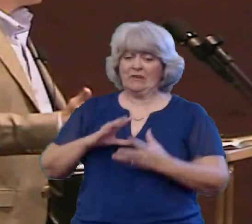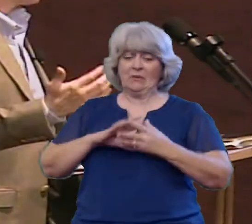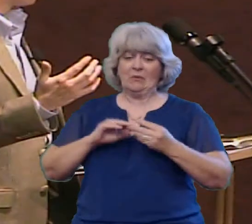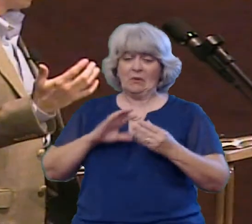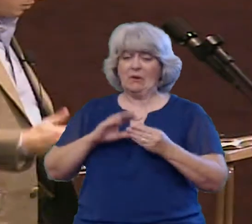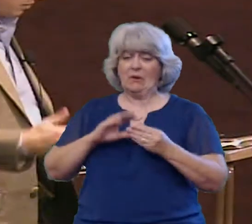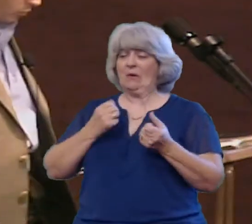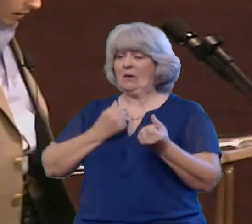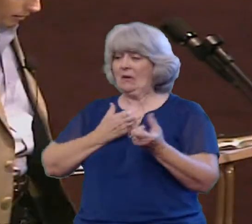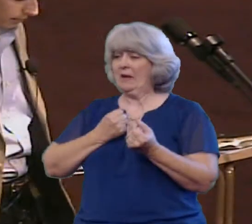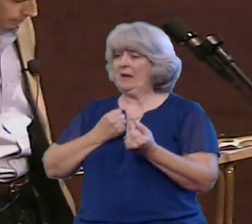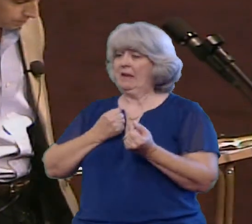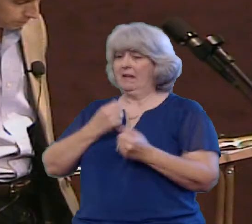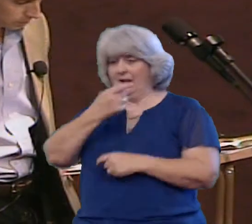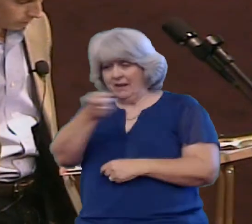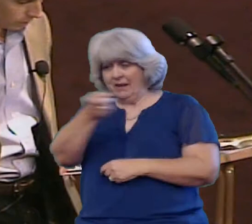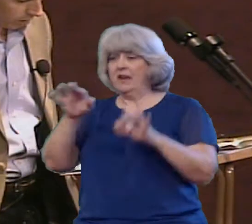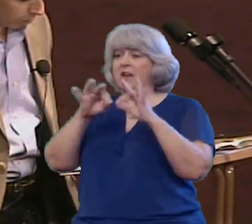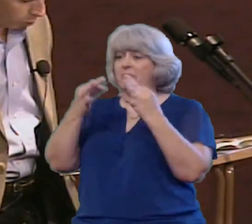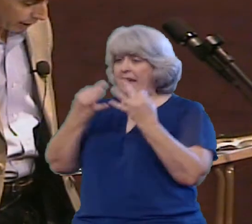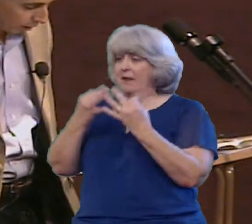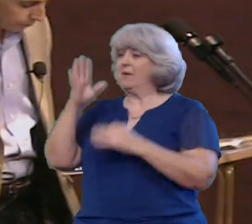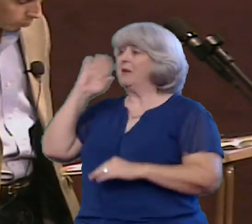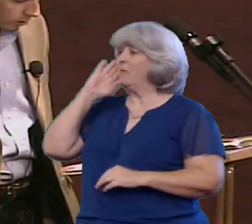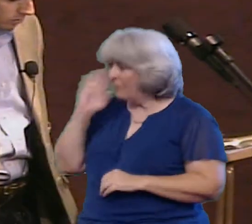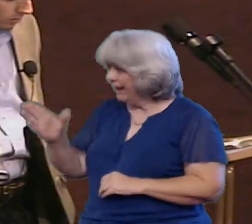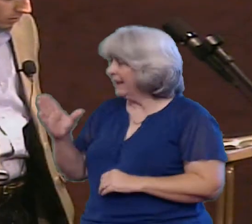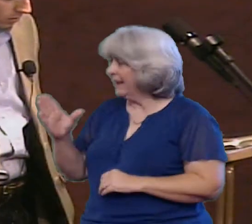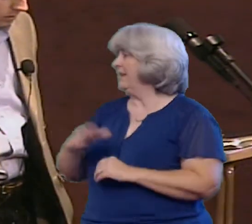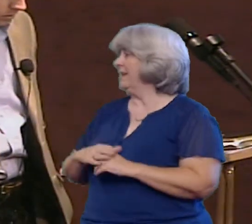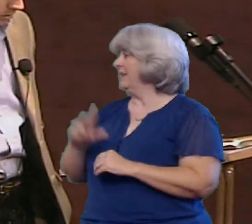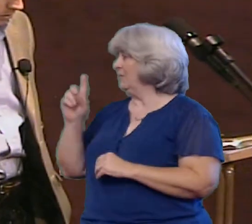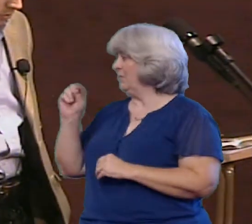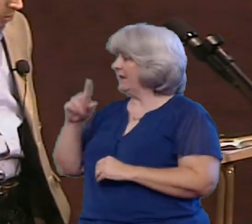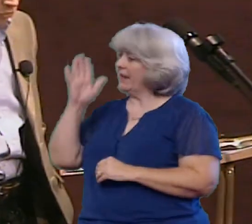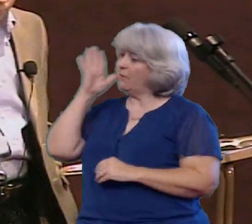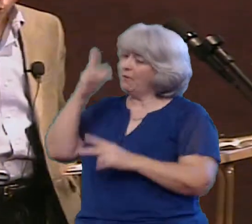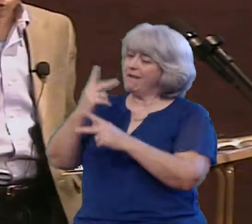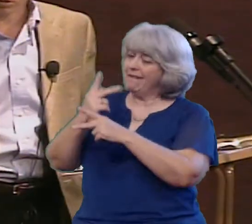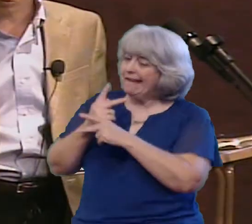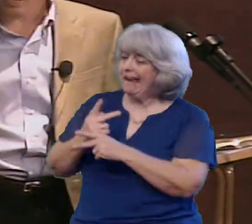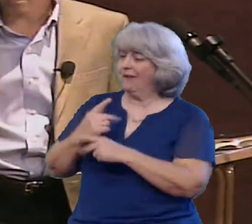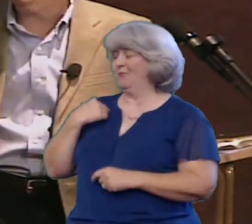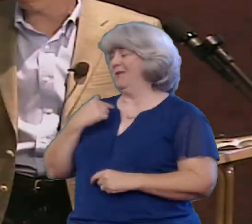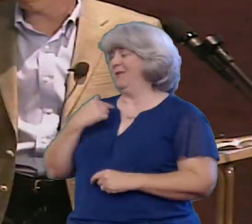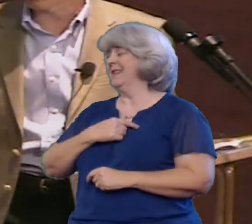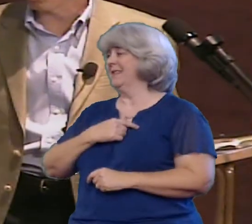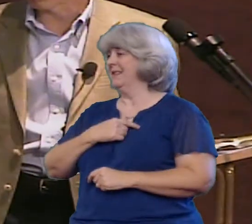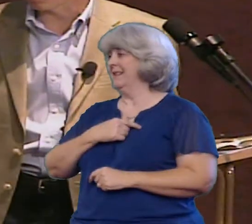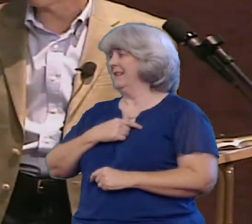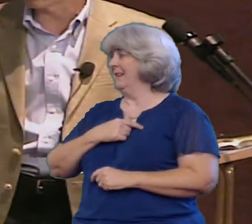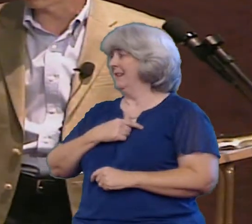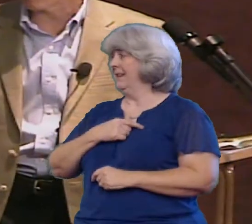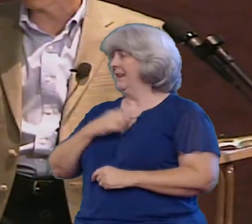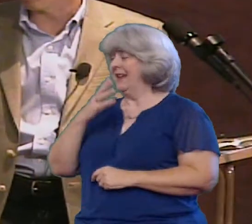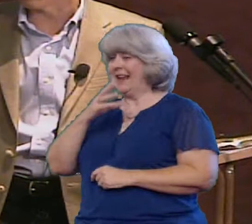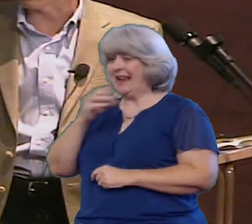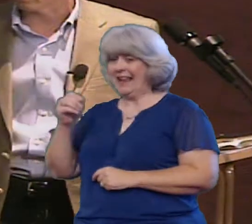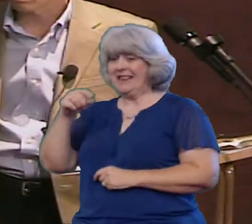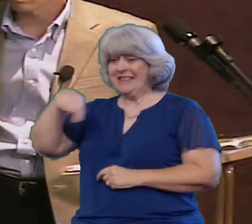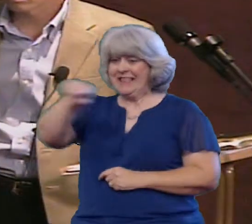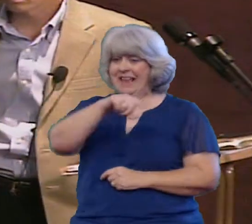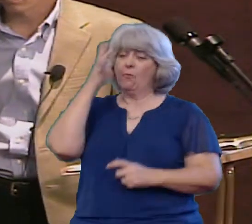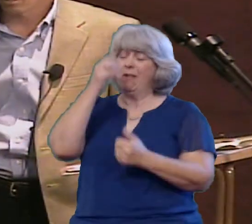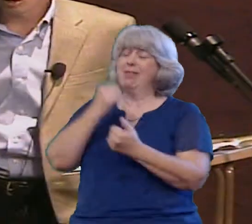members that are willing to do that That will care for us But most importantly, we have family members who will love us no matter what